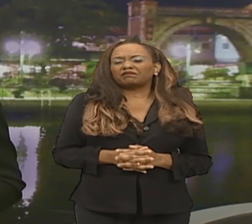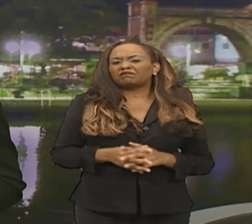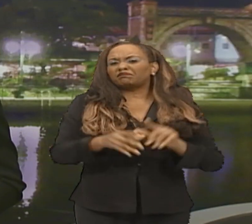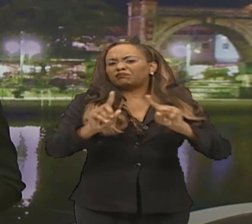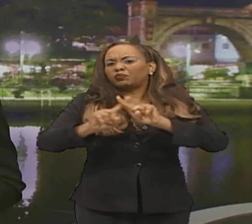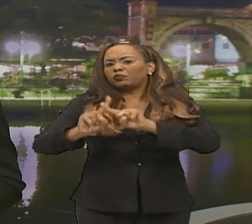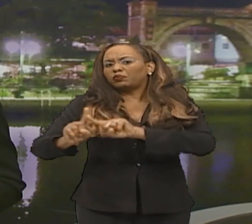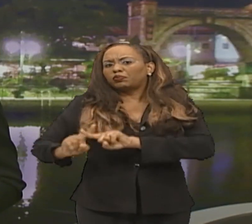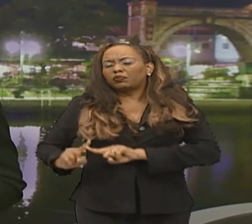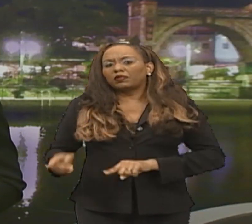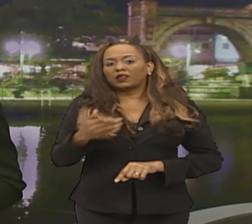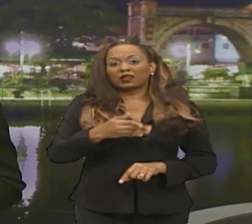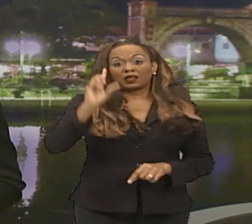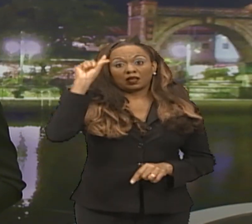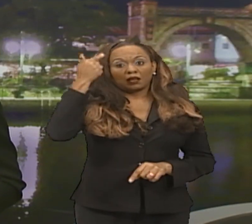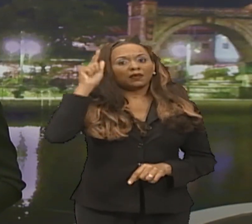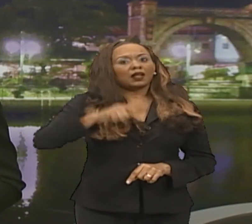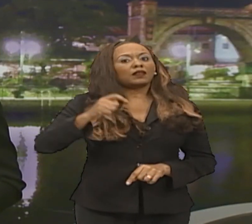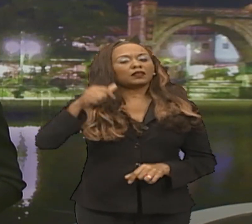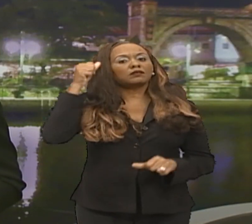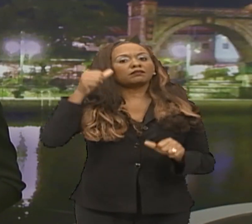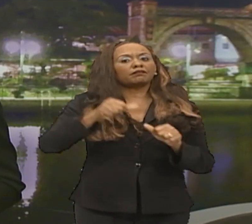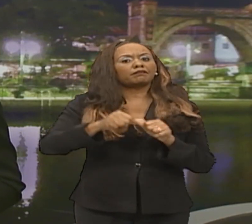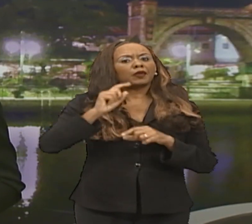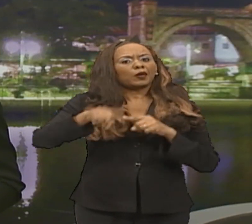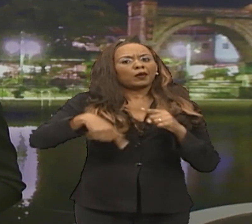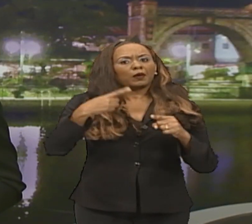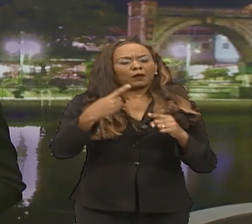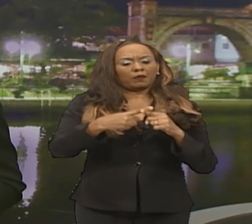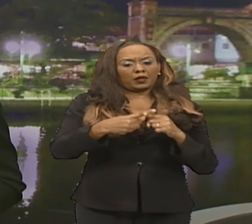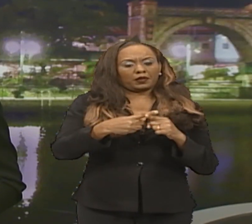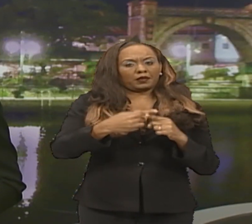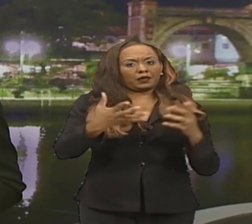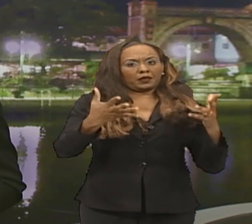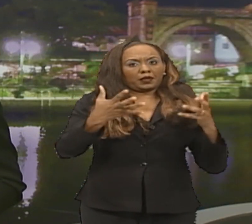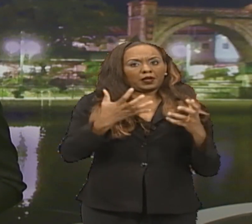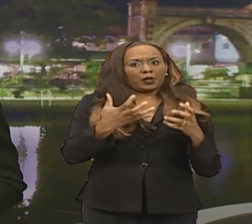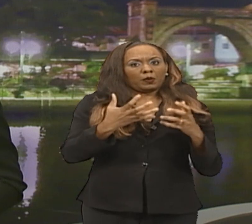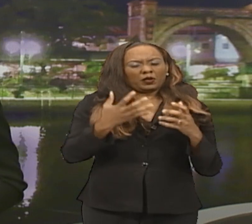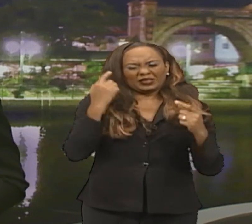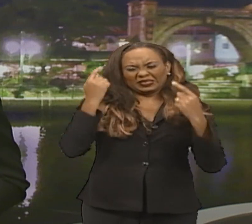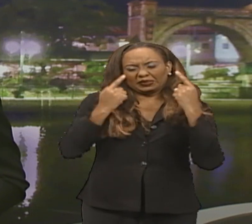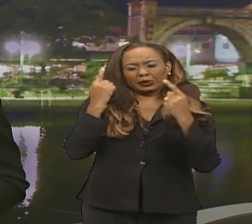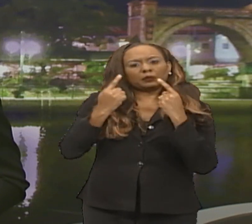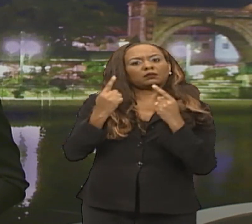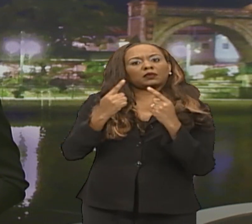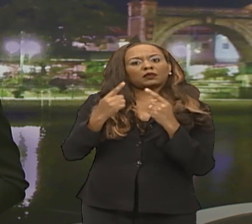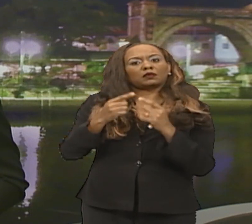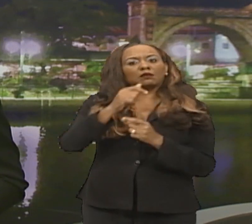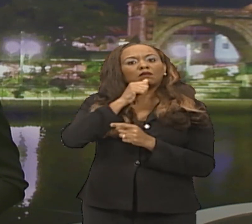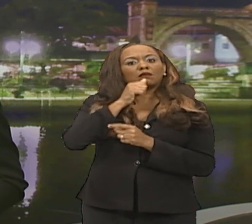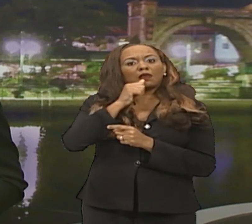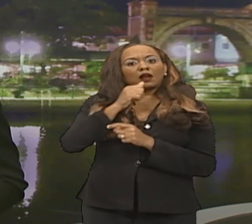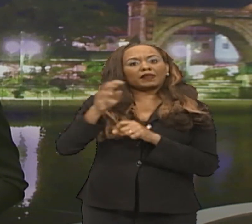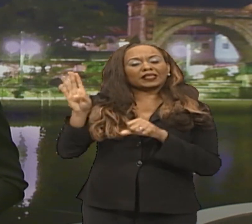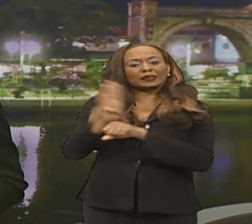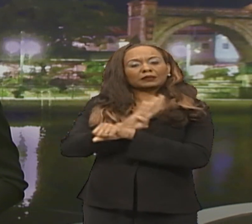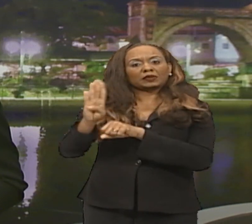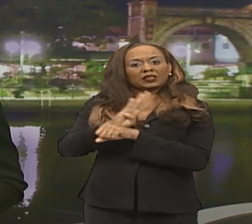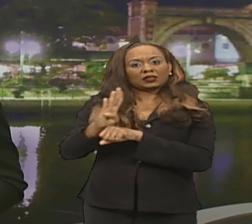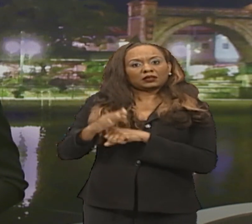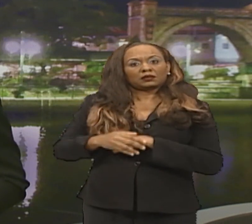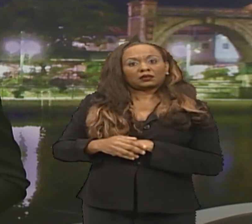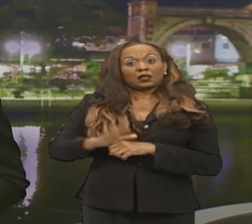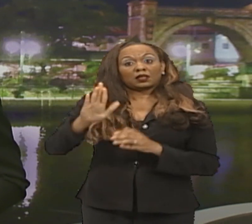are several things government must take into account when considering privatizing state-owned enterprises. The suggestion from Central Bank Governor